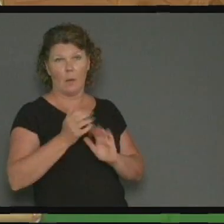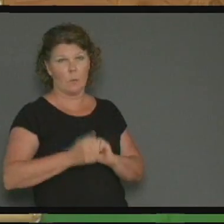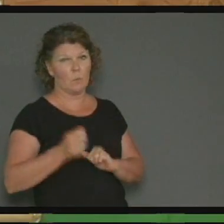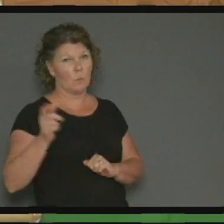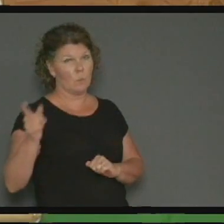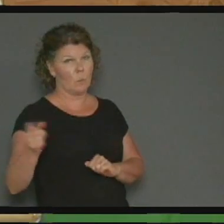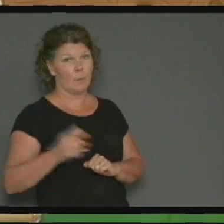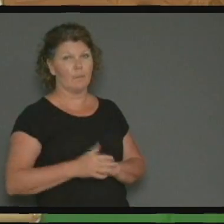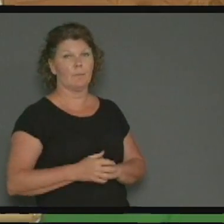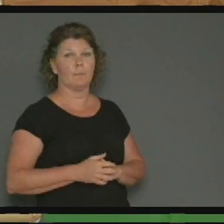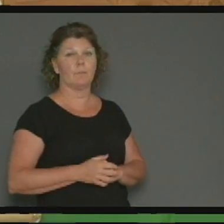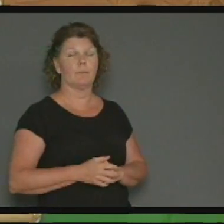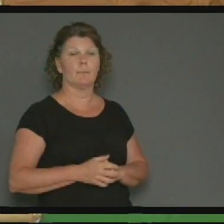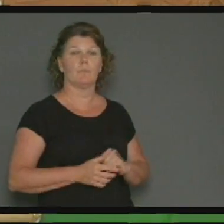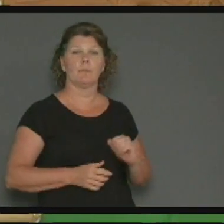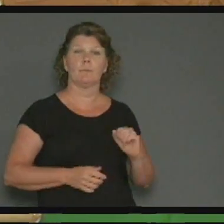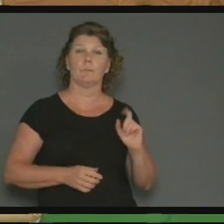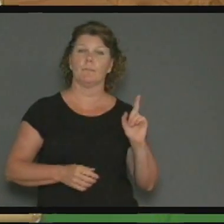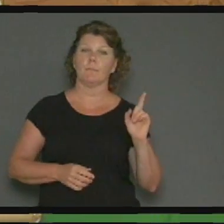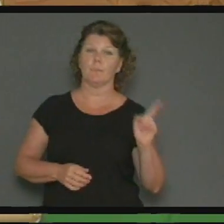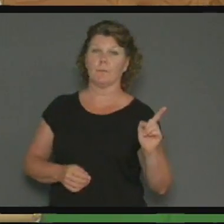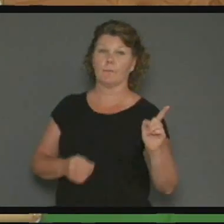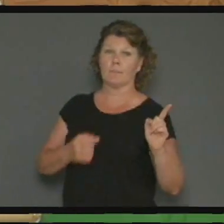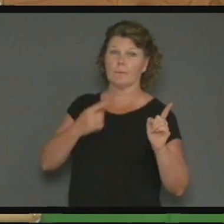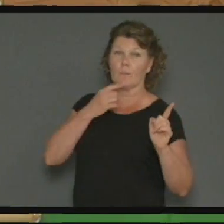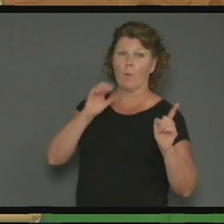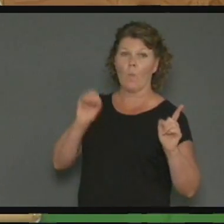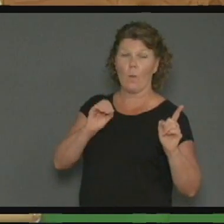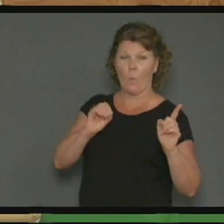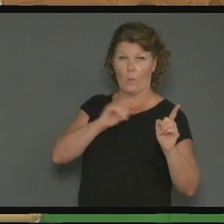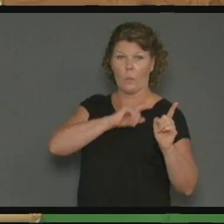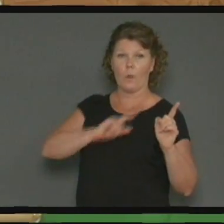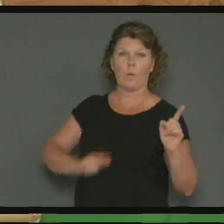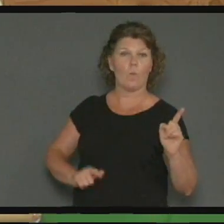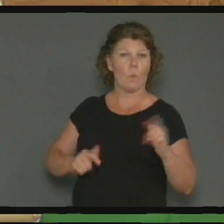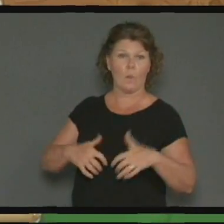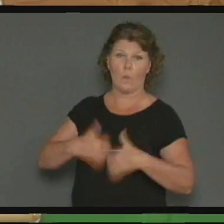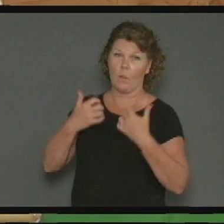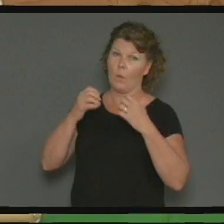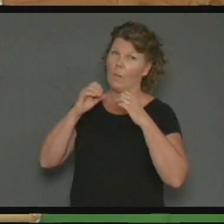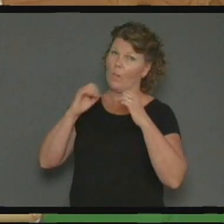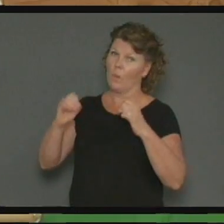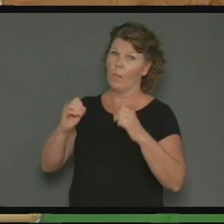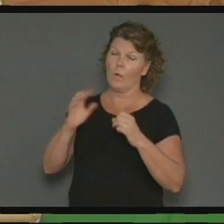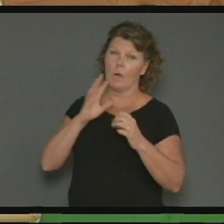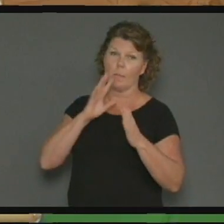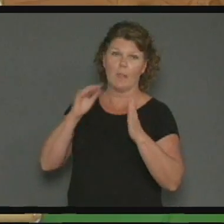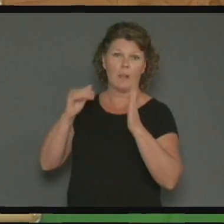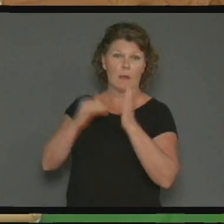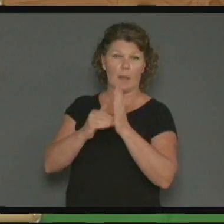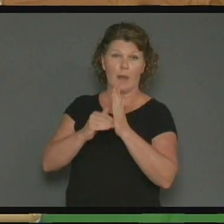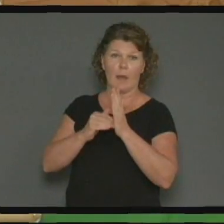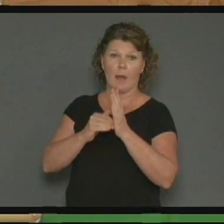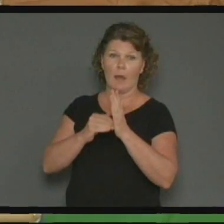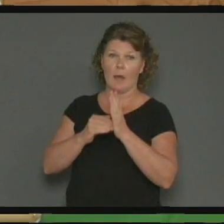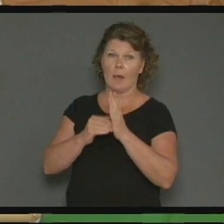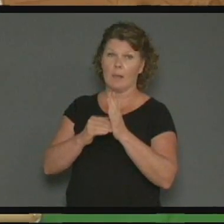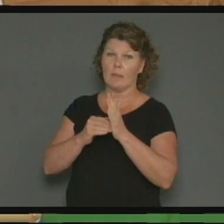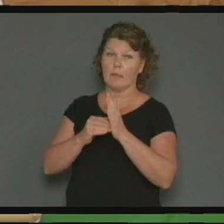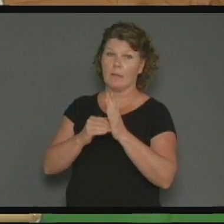it. Then he said, Oh, let not the Lord be angry, and I will speak again but this